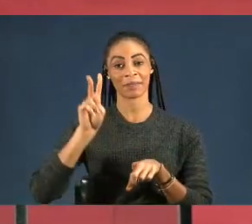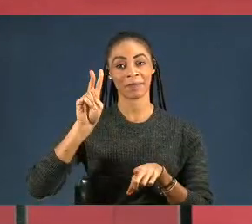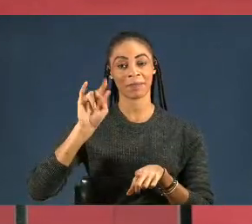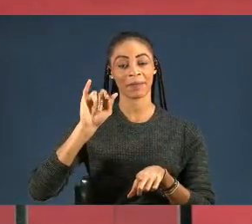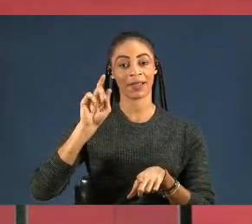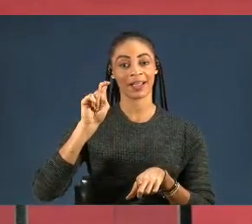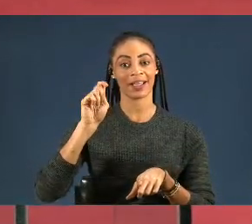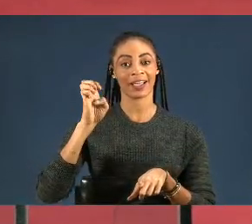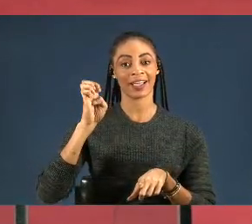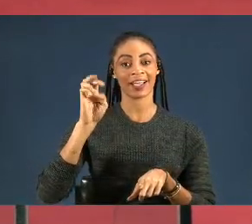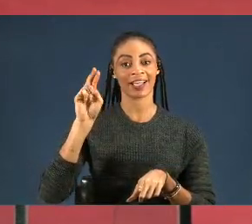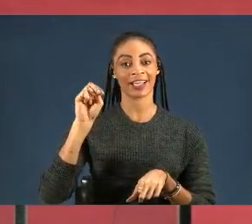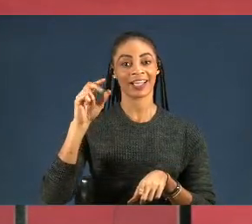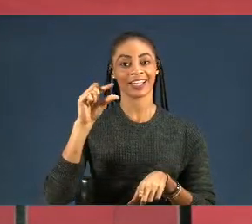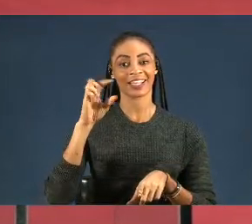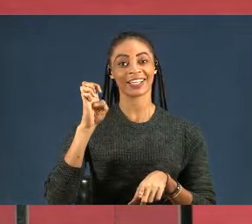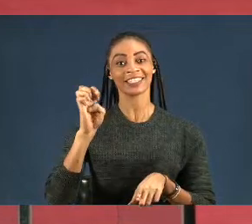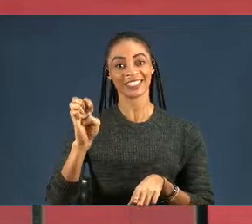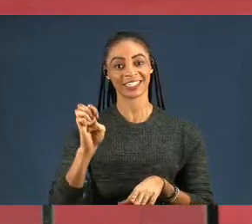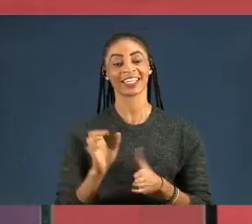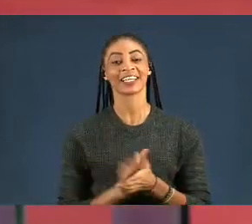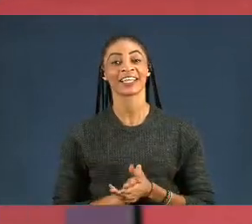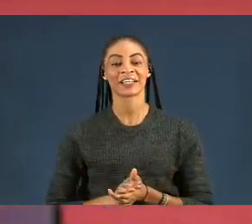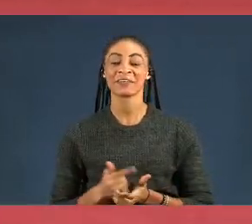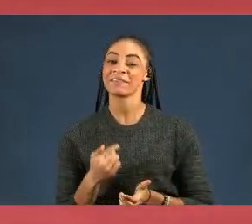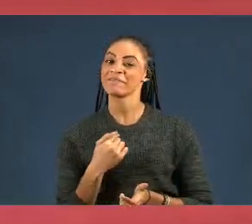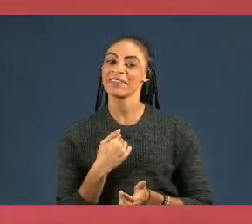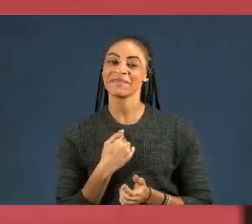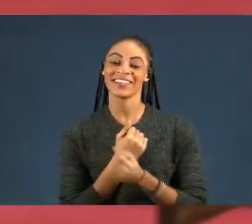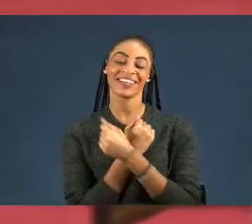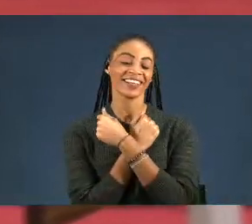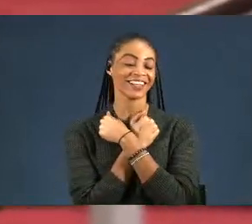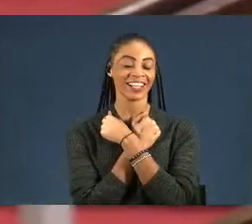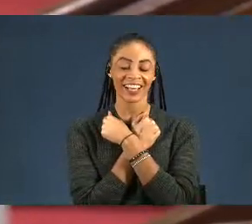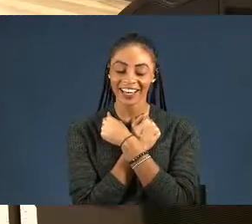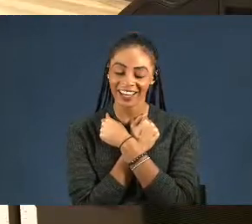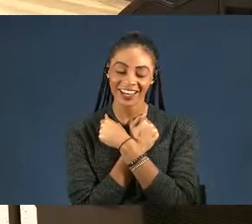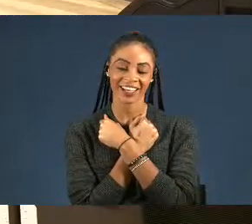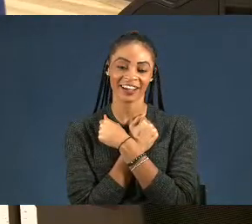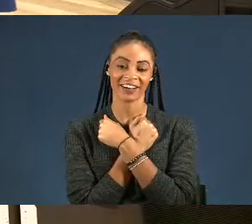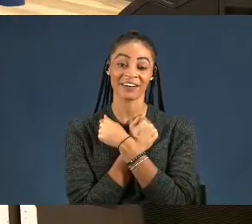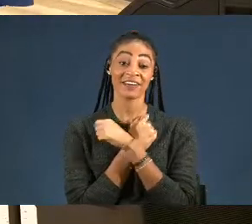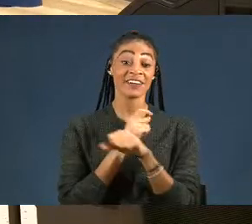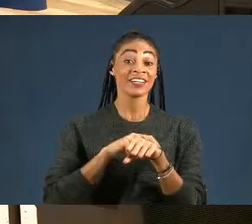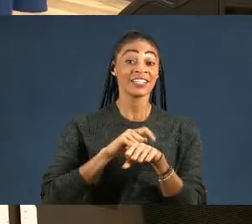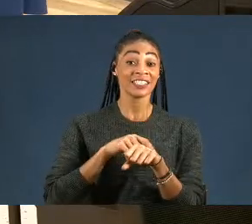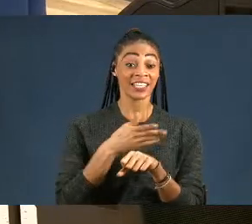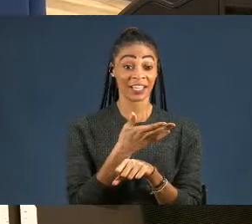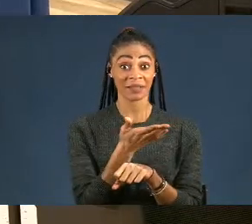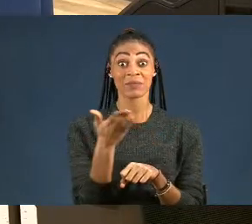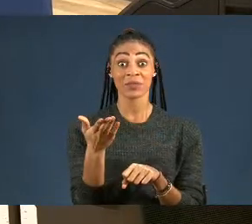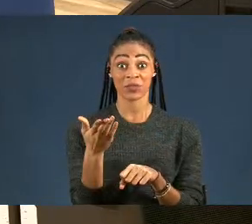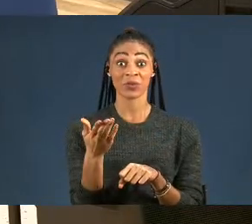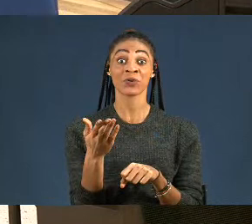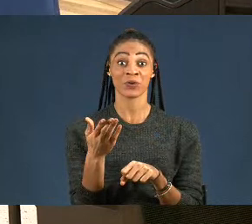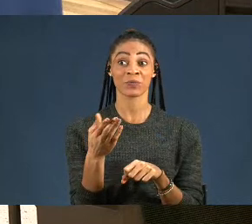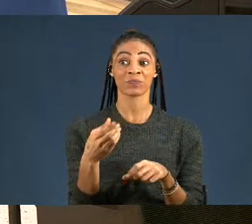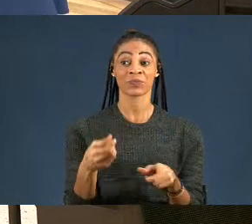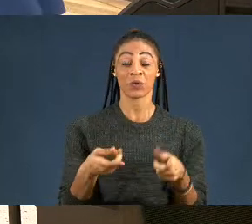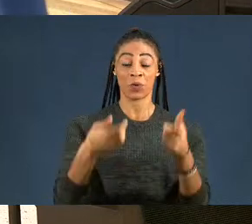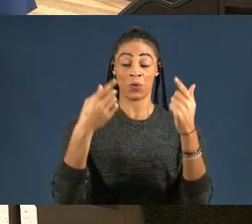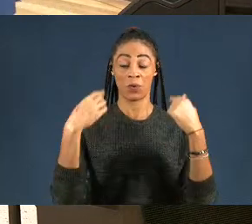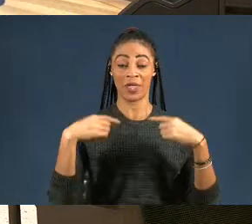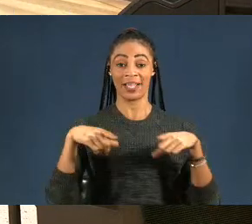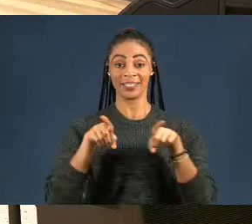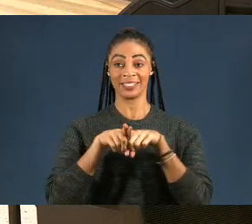really admire it. I say, why? Because when you're wearing the same kitenge, unamtokeleza, sindio? That's